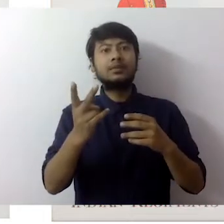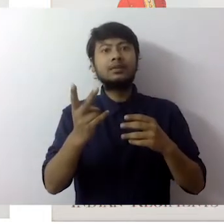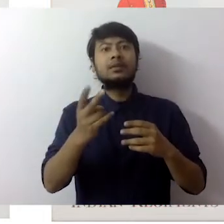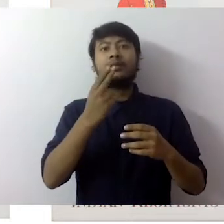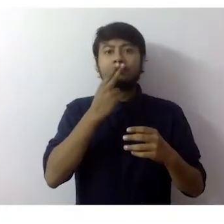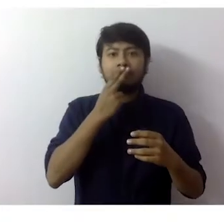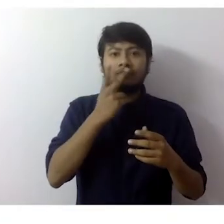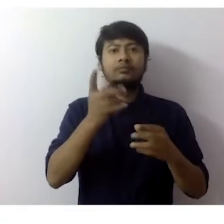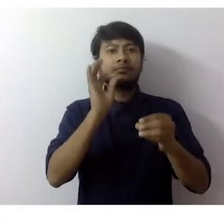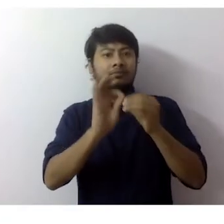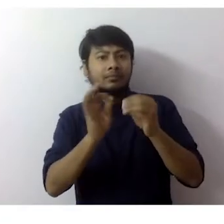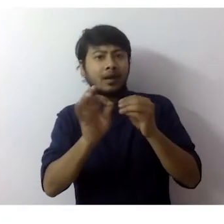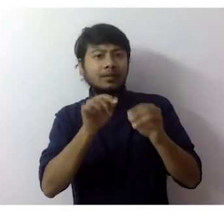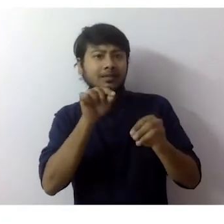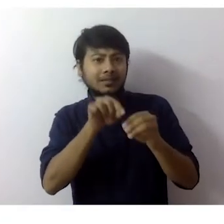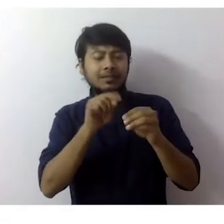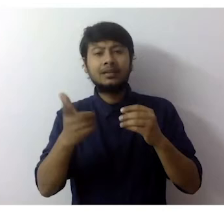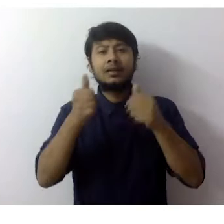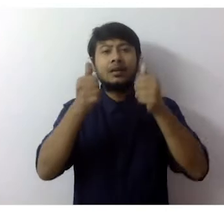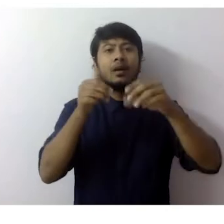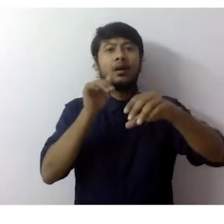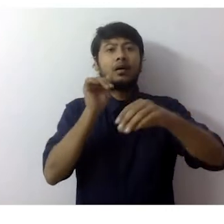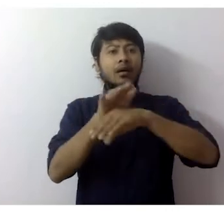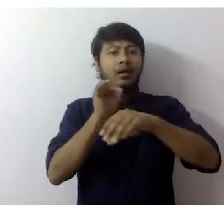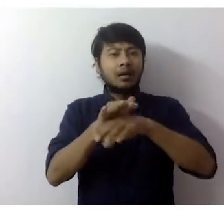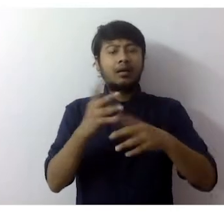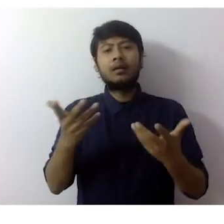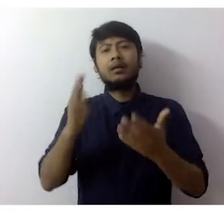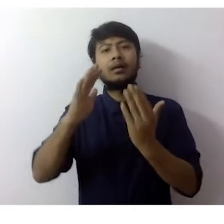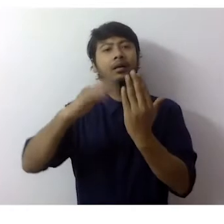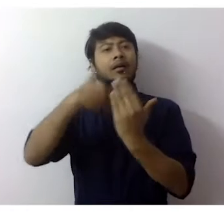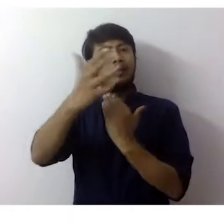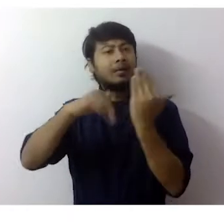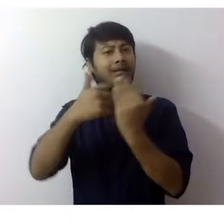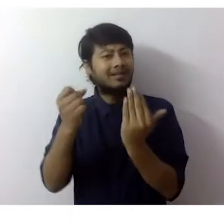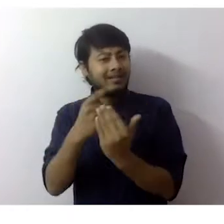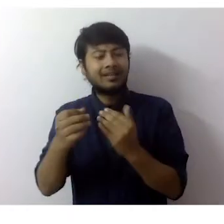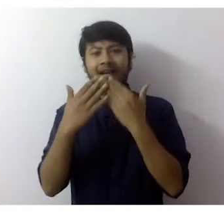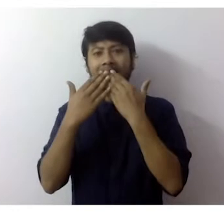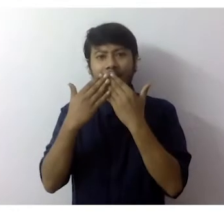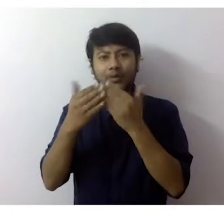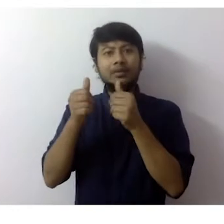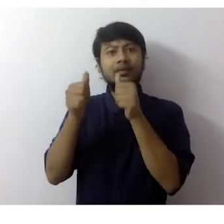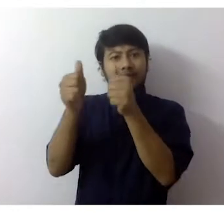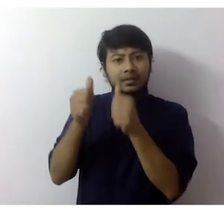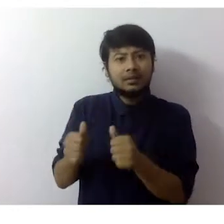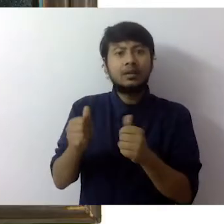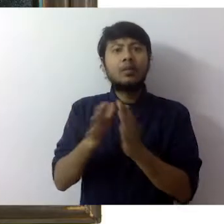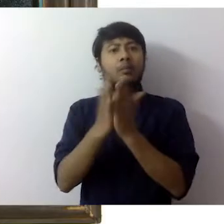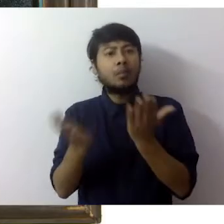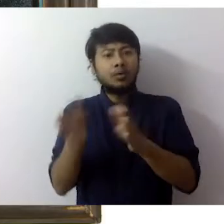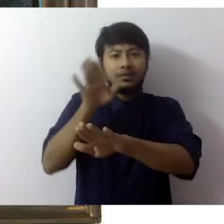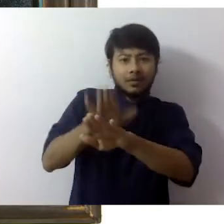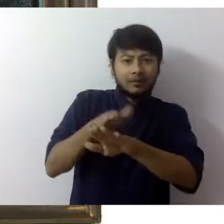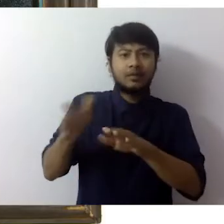cigarette covers, postcards, advertisements, calendar arts, educational charts, books and magazine covers,